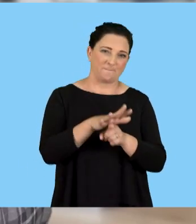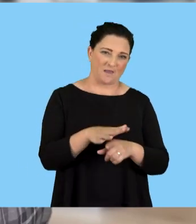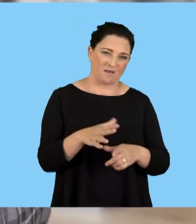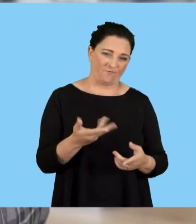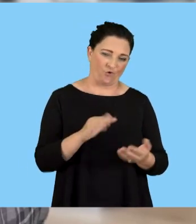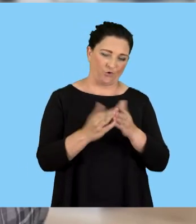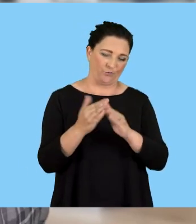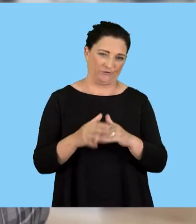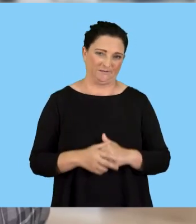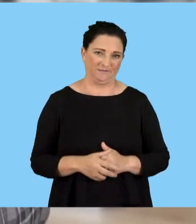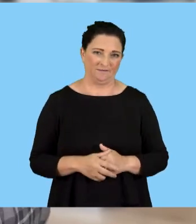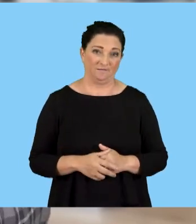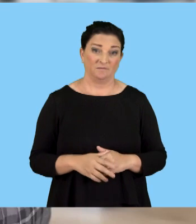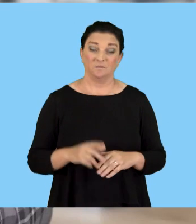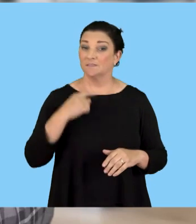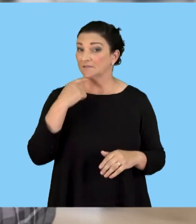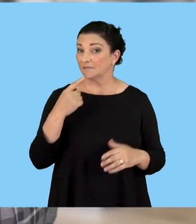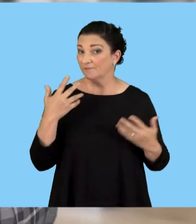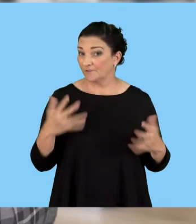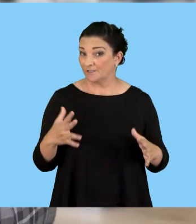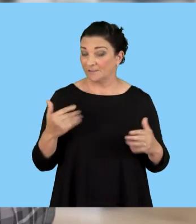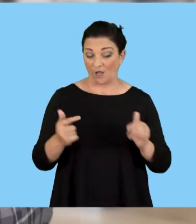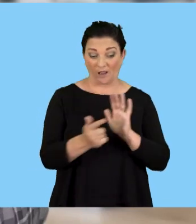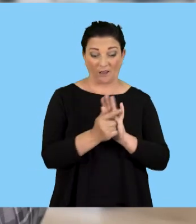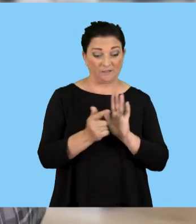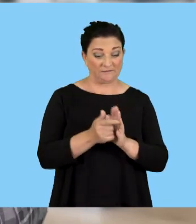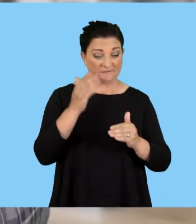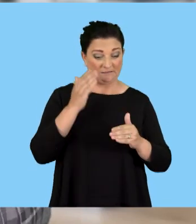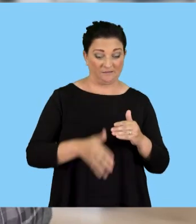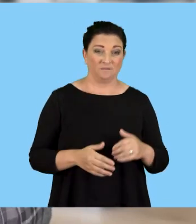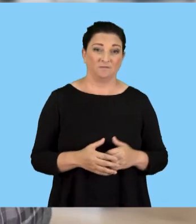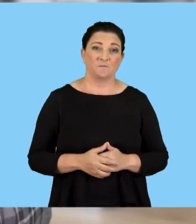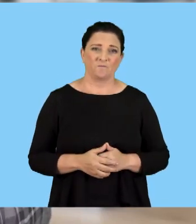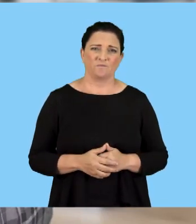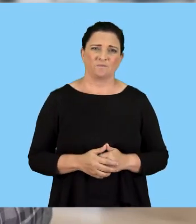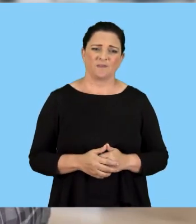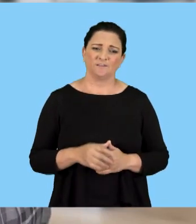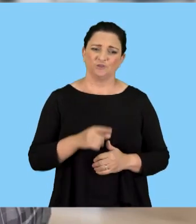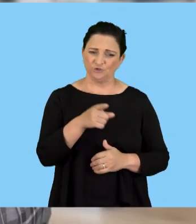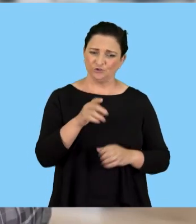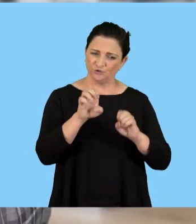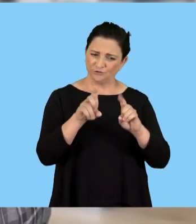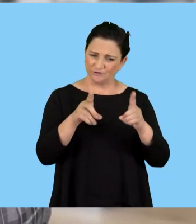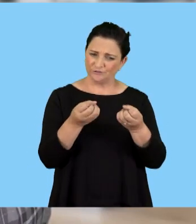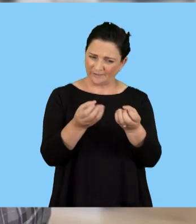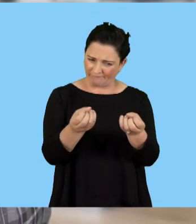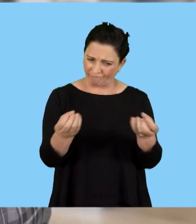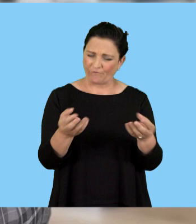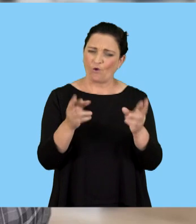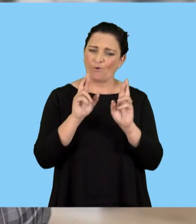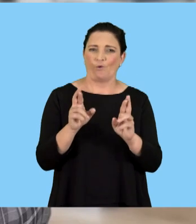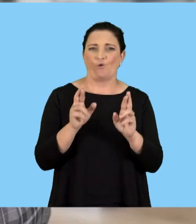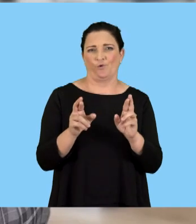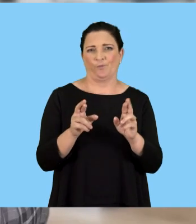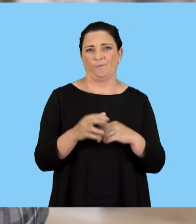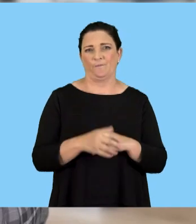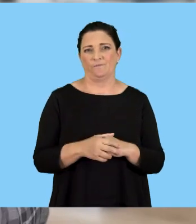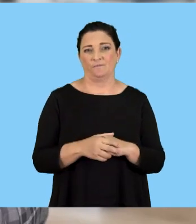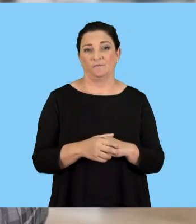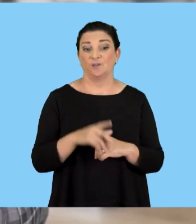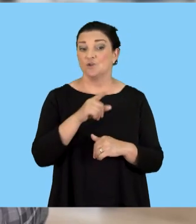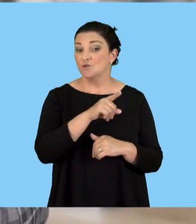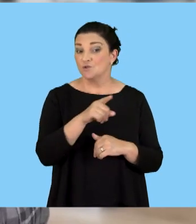can be a problem when it comes to the community, and communities will depend on CSR and fail to take their own initiative. That